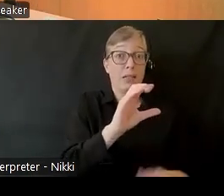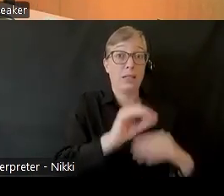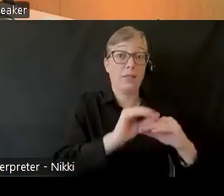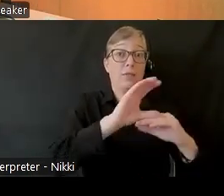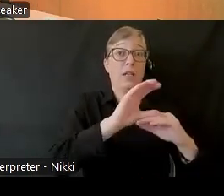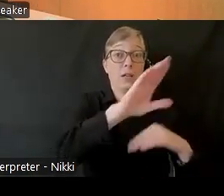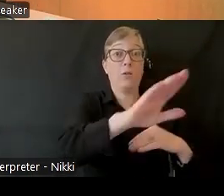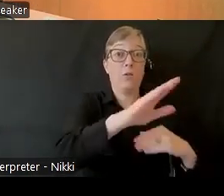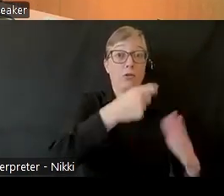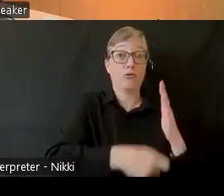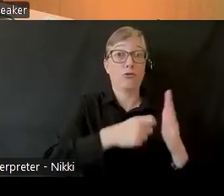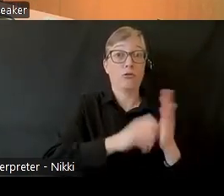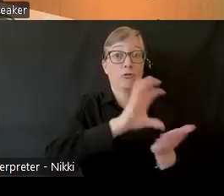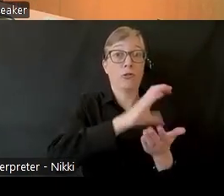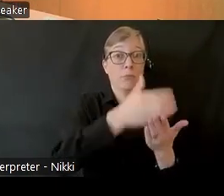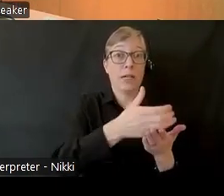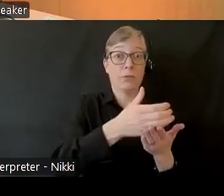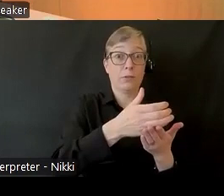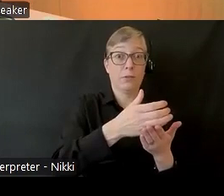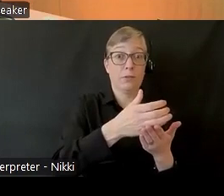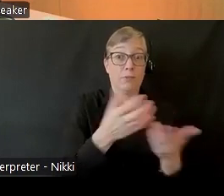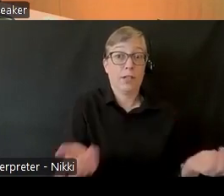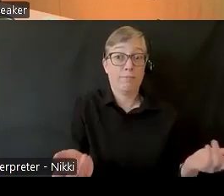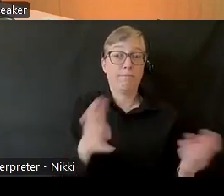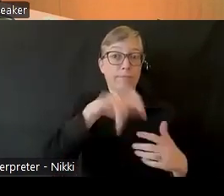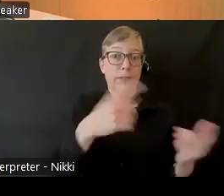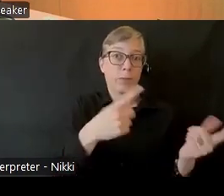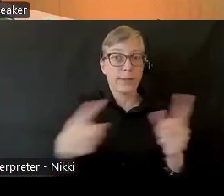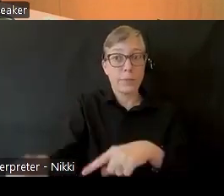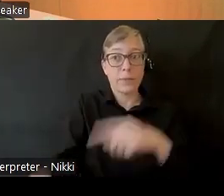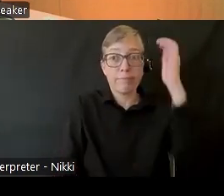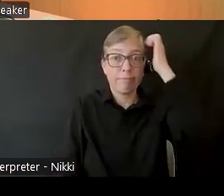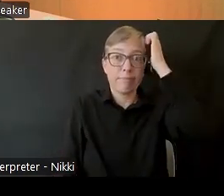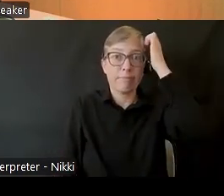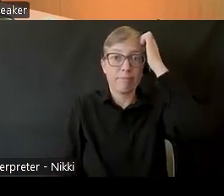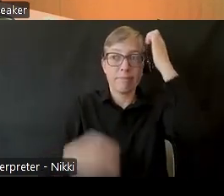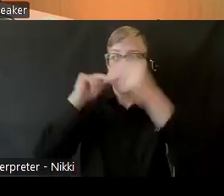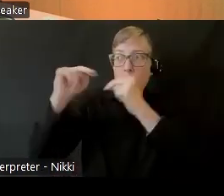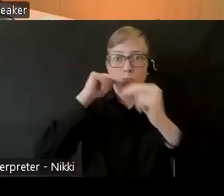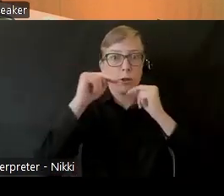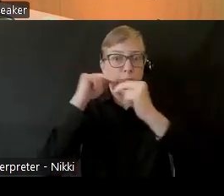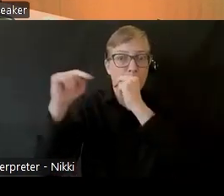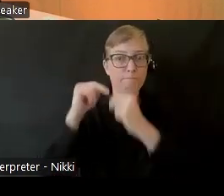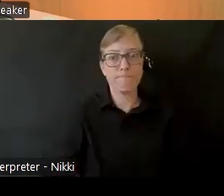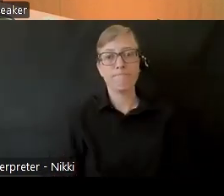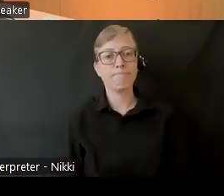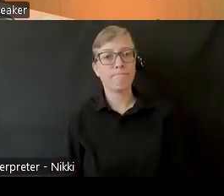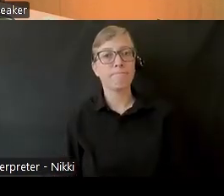better receipts, right? So that's what's going on. So yeah, it's just negotiation.